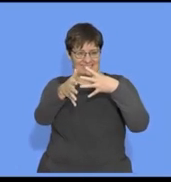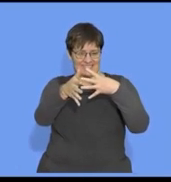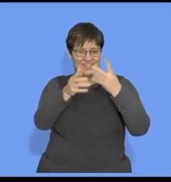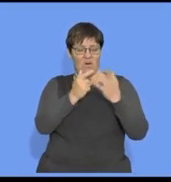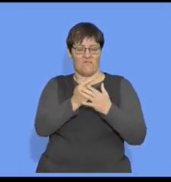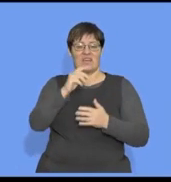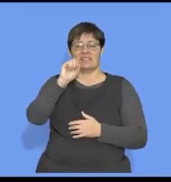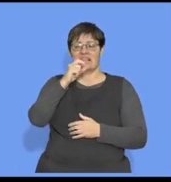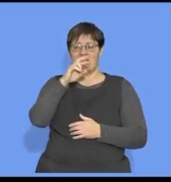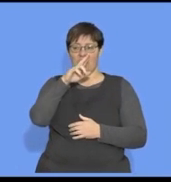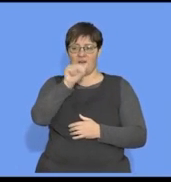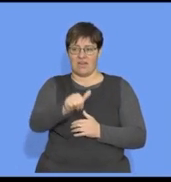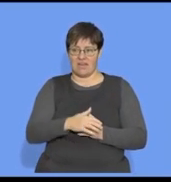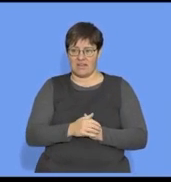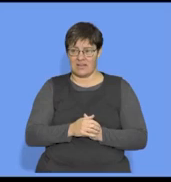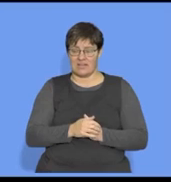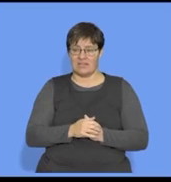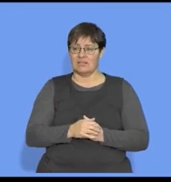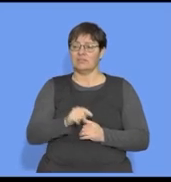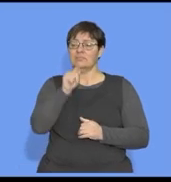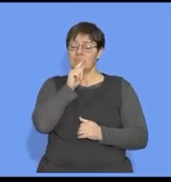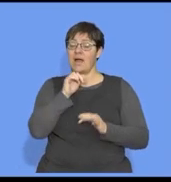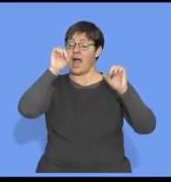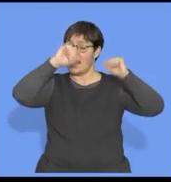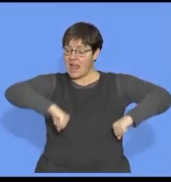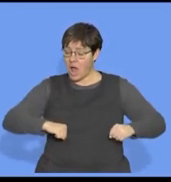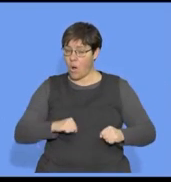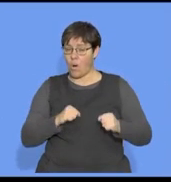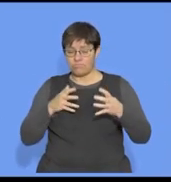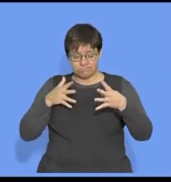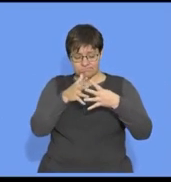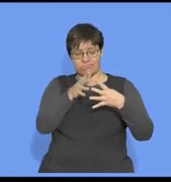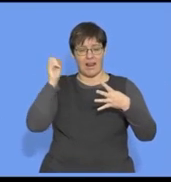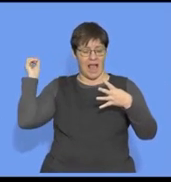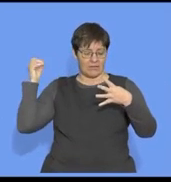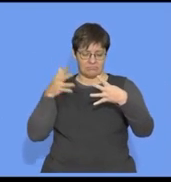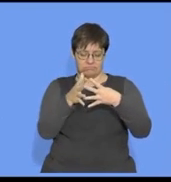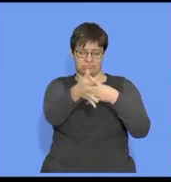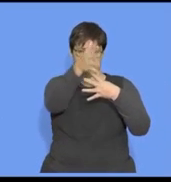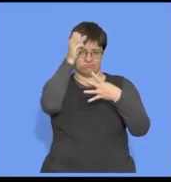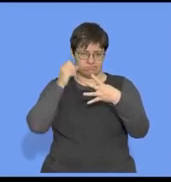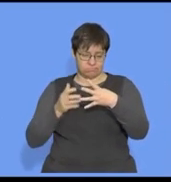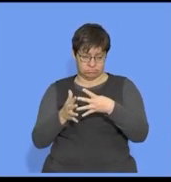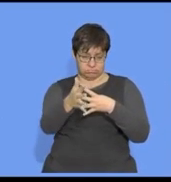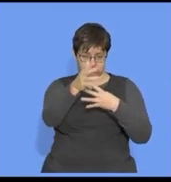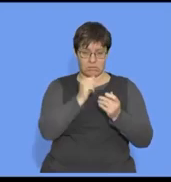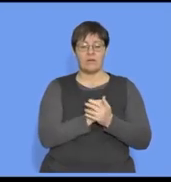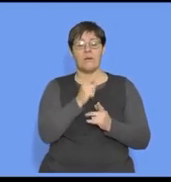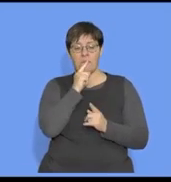the sclera, and it allows transmission of light. Again,